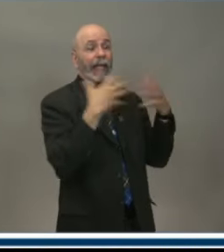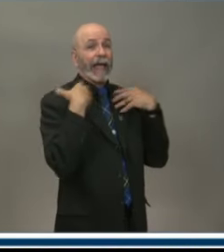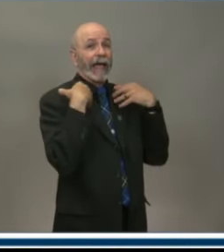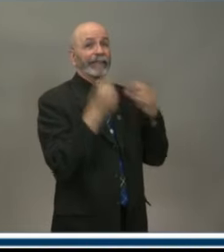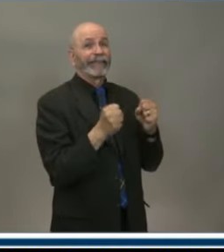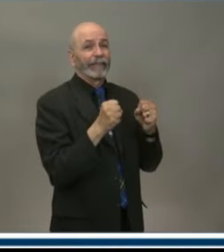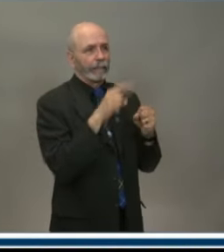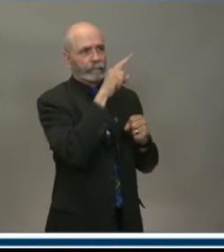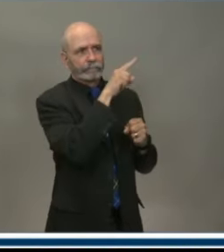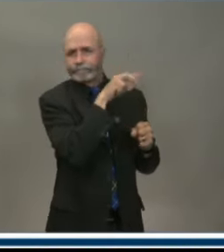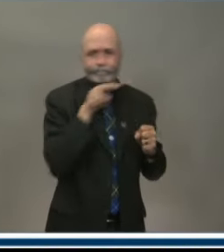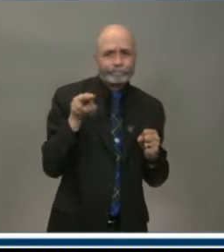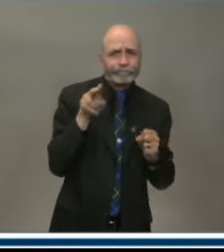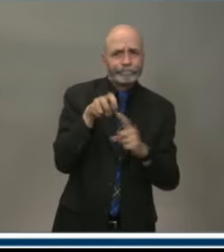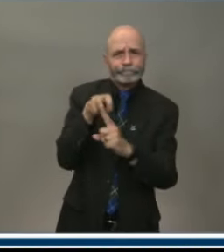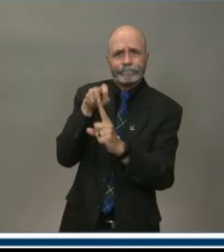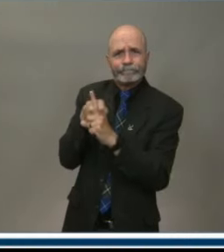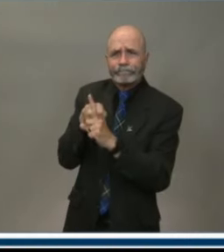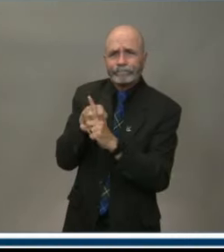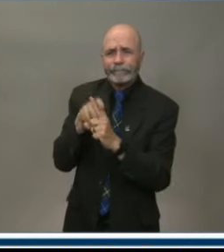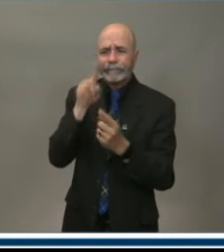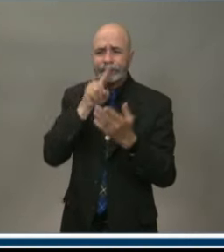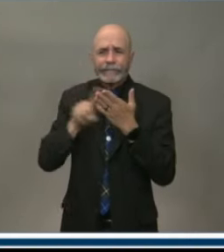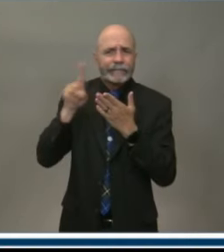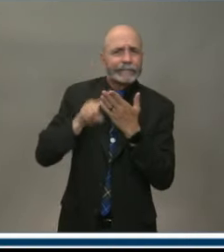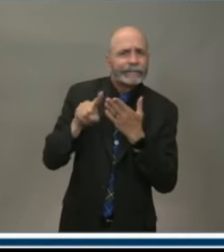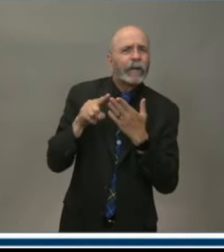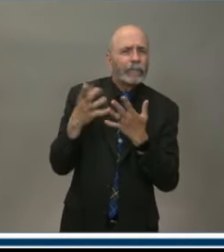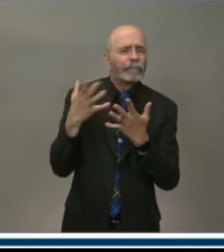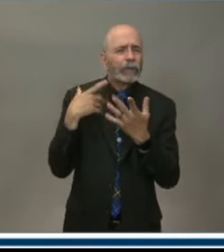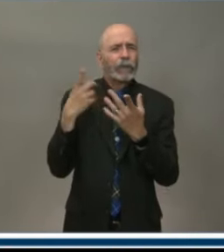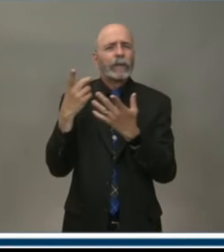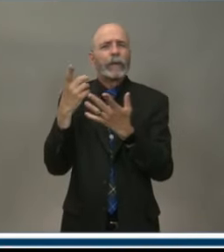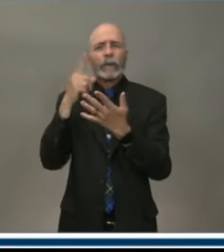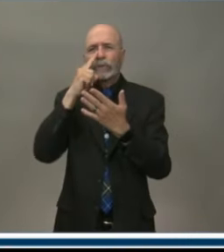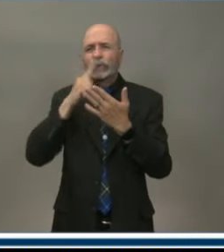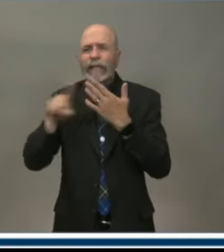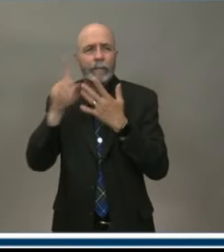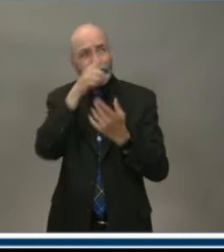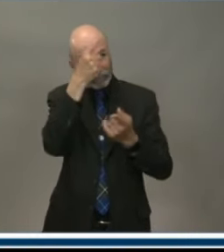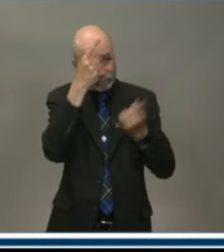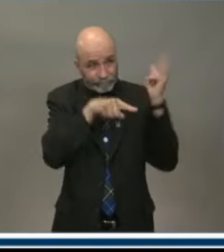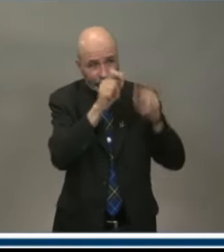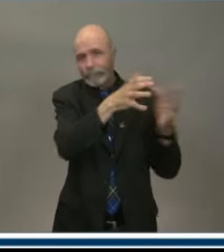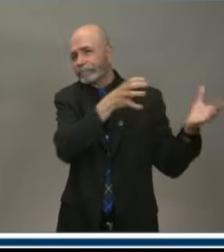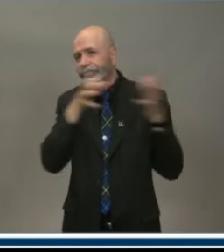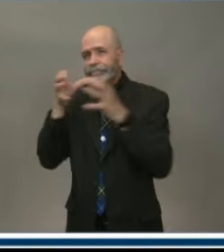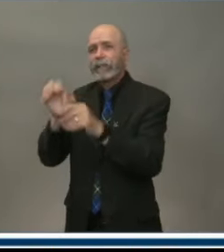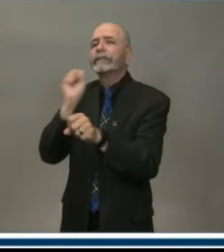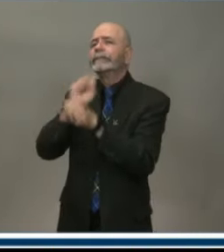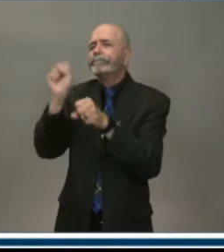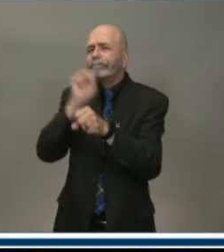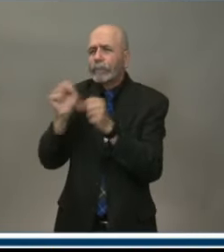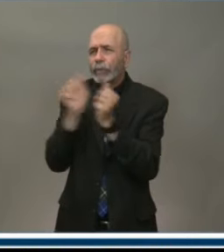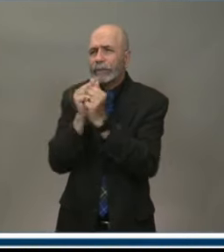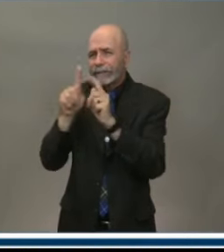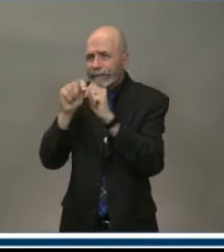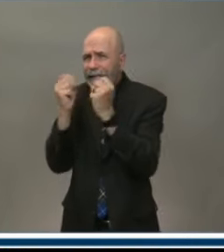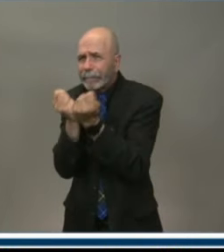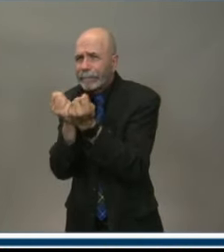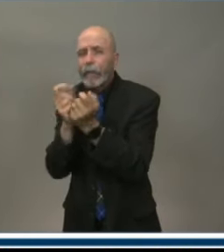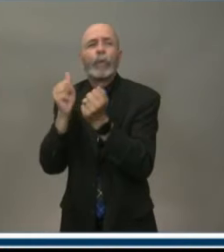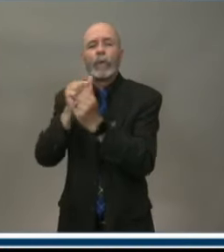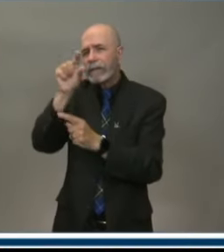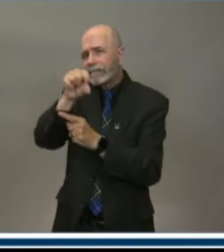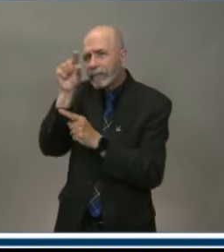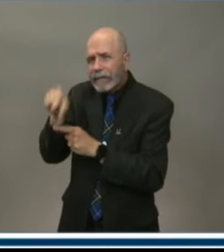good response. We have a vulnerable populations team working in government across departments. They rapidly